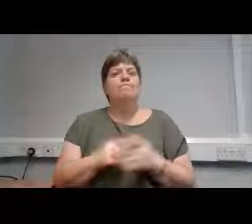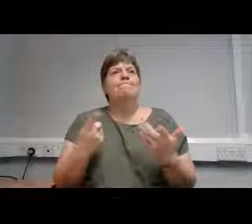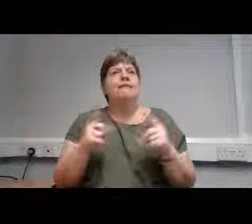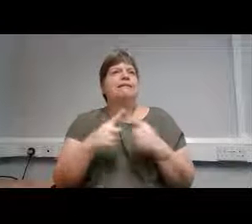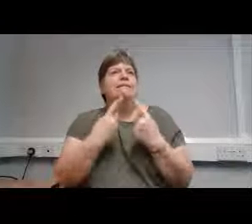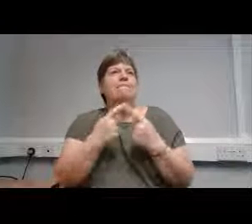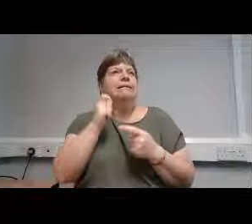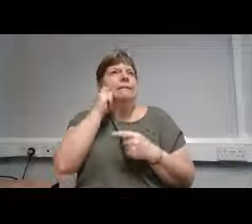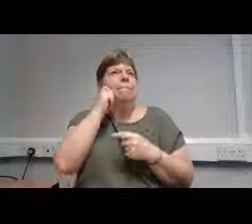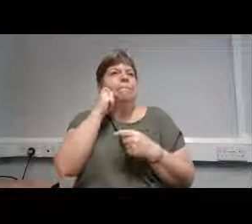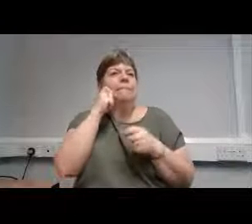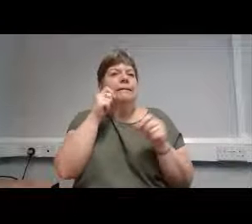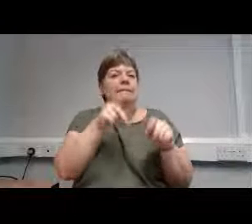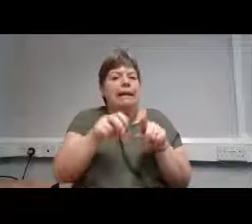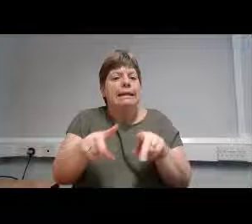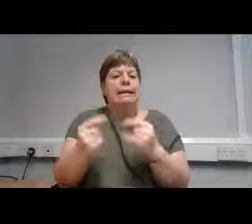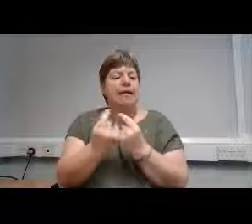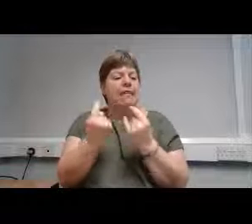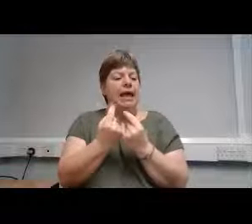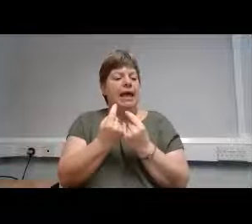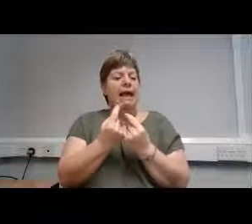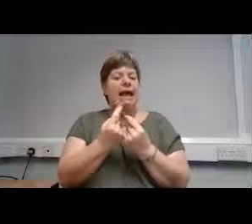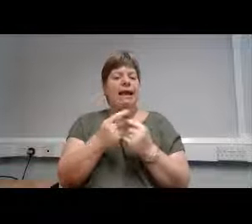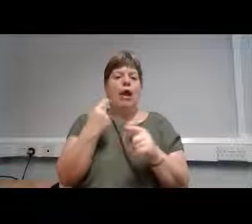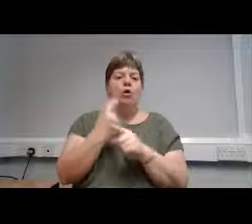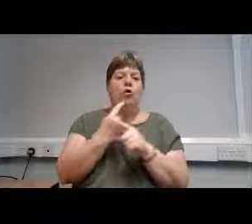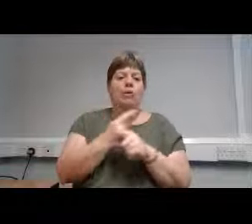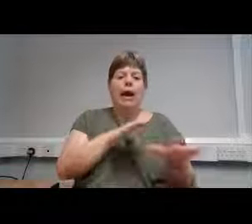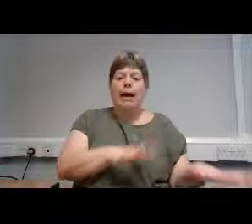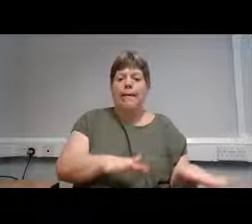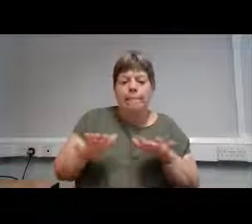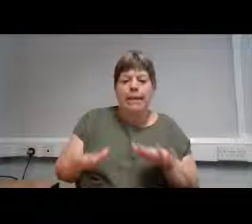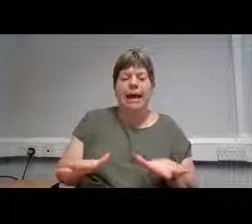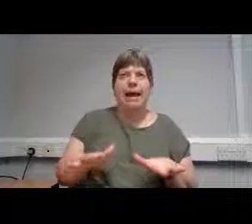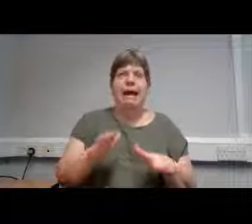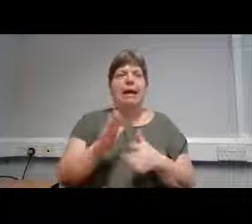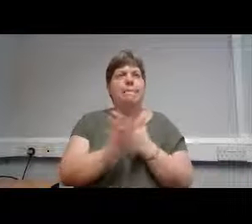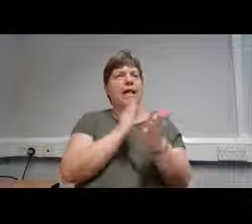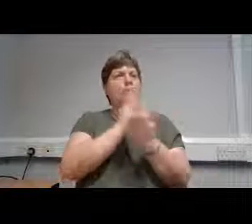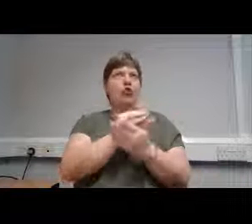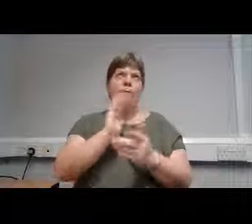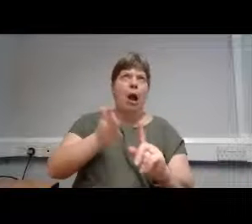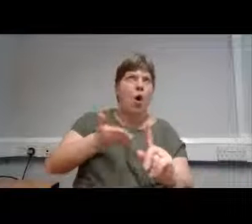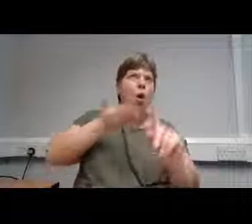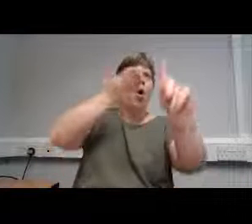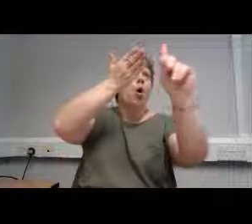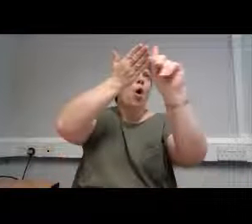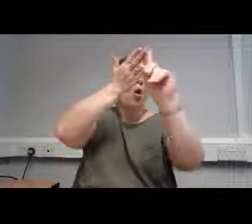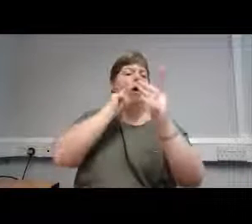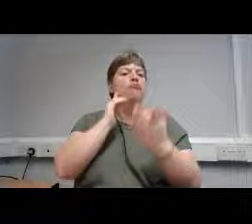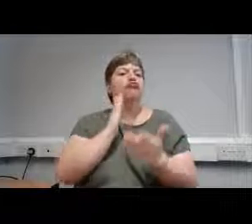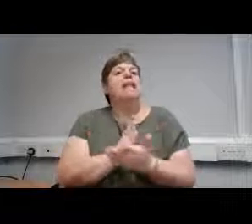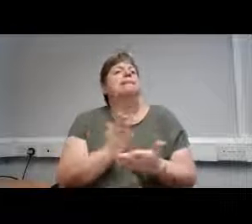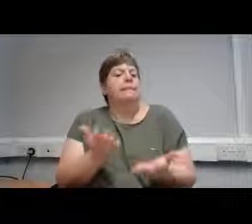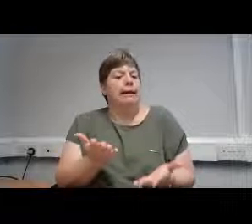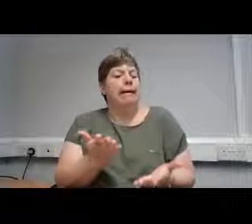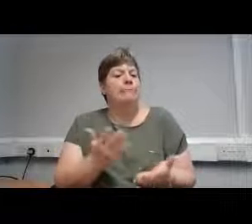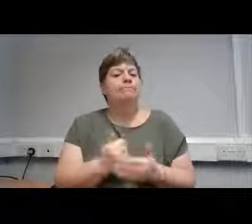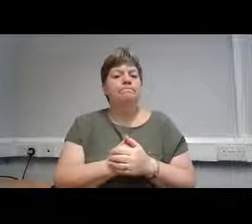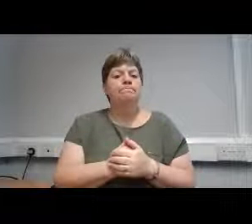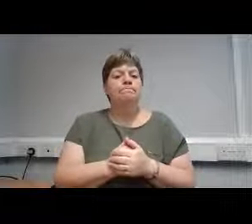techniques that are picked up and pacing techniques and setting realistic goals have been really, really key.